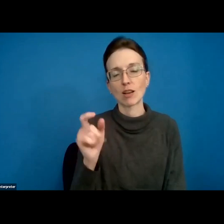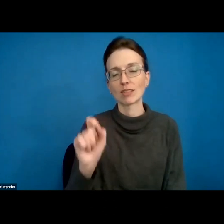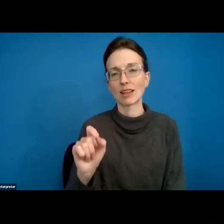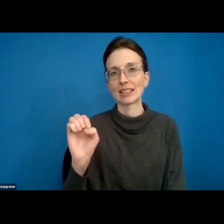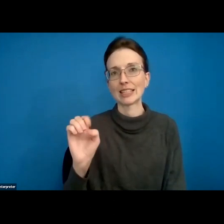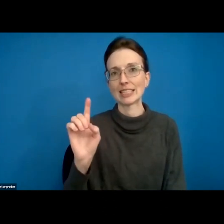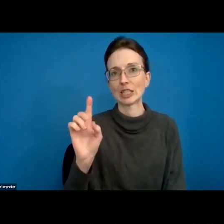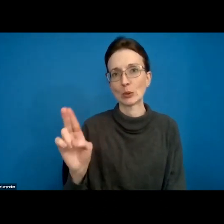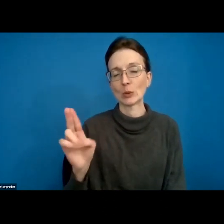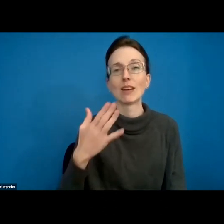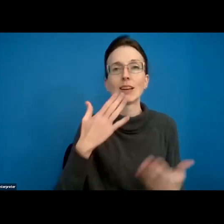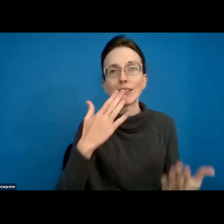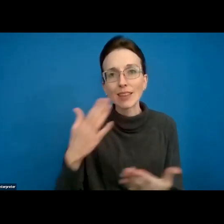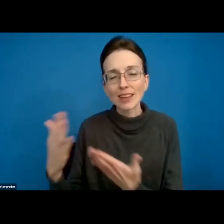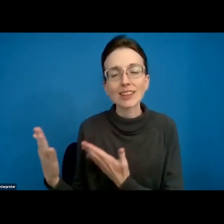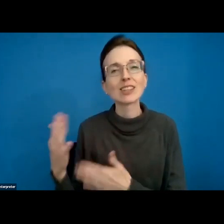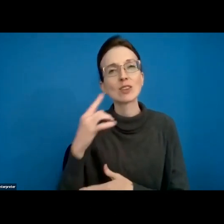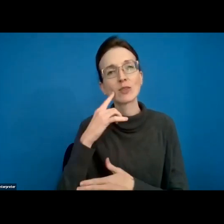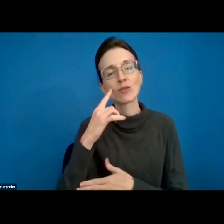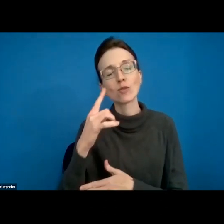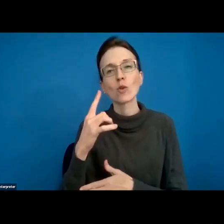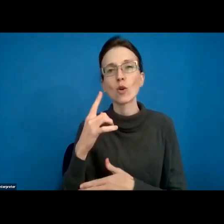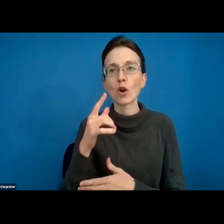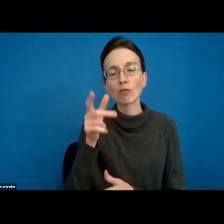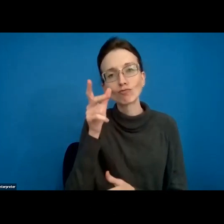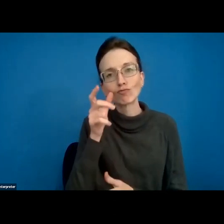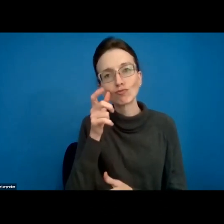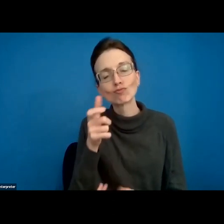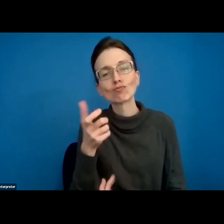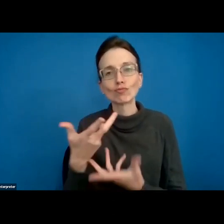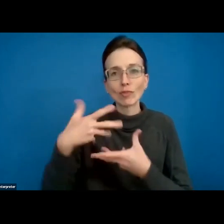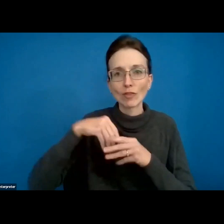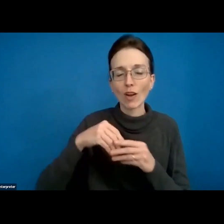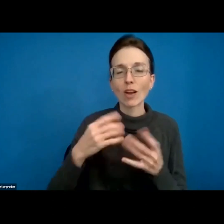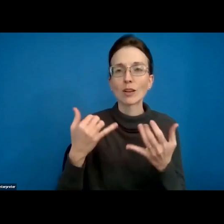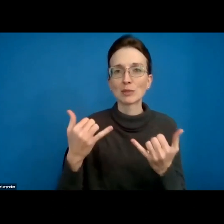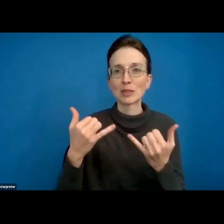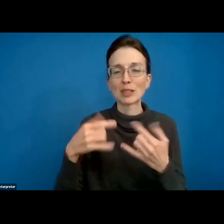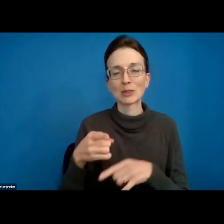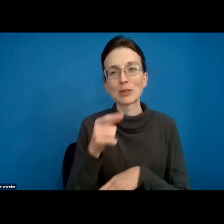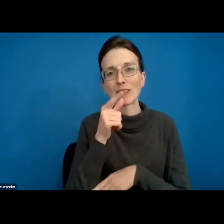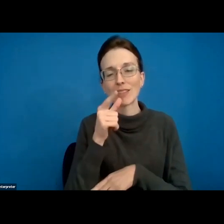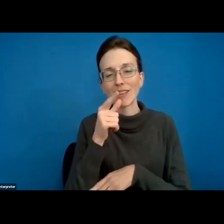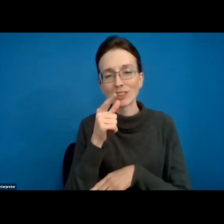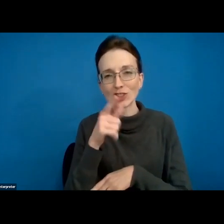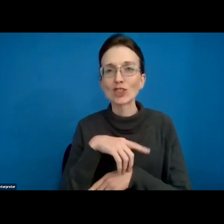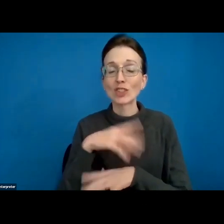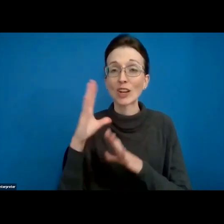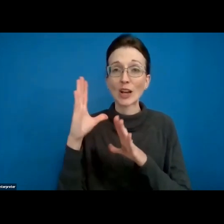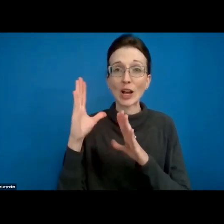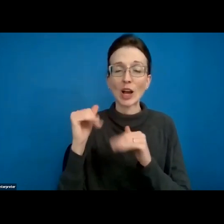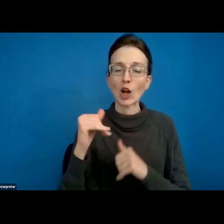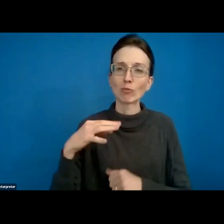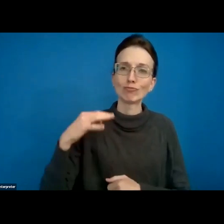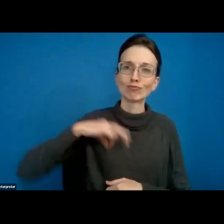diversity.utah.edu. Thank you so much for taking the time to be with us this lunchtime. And I hope you took some